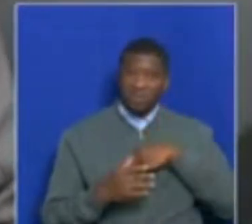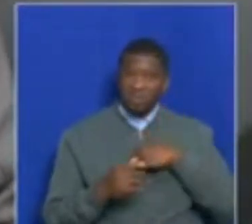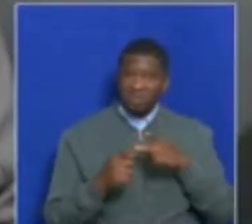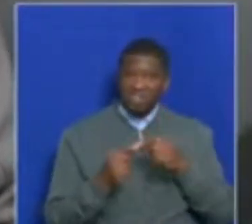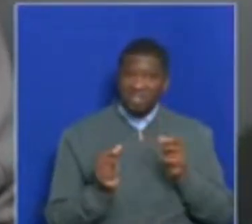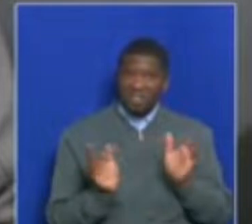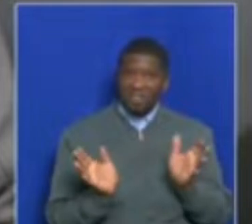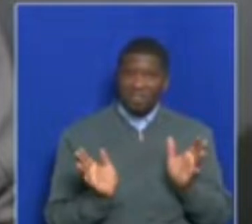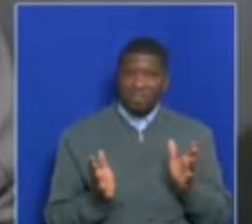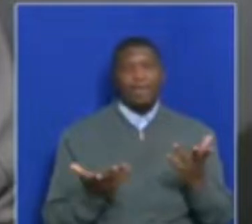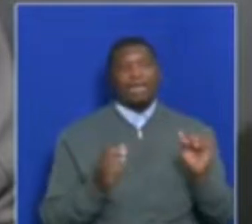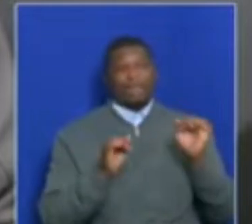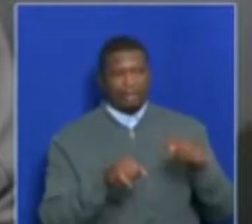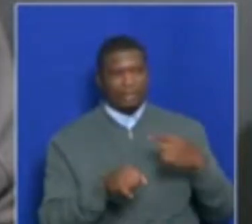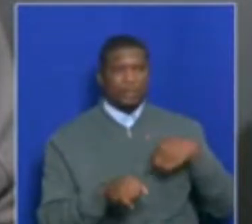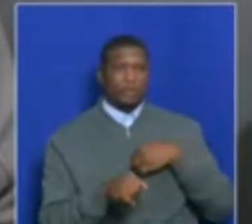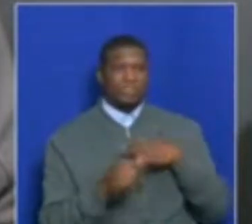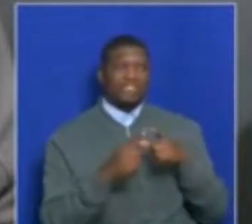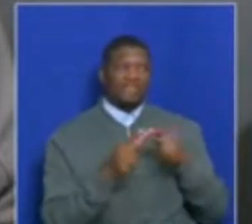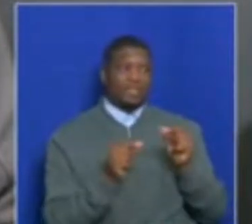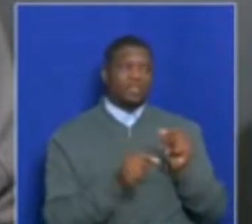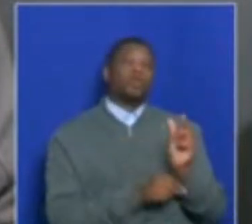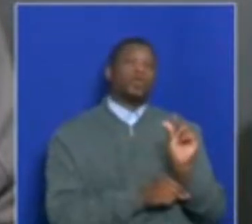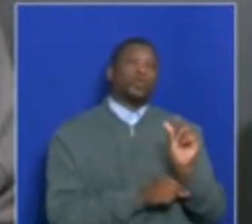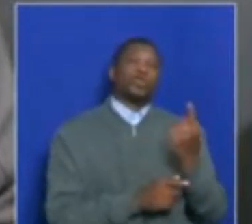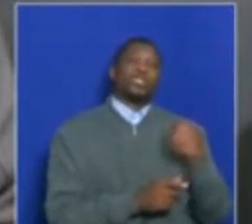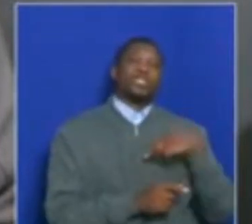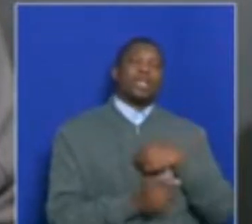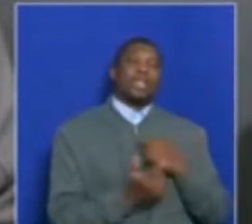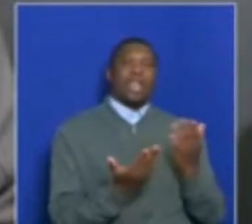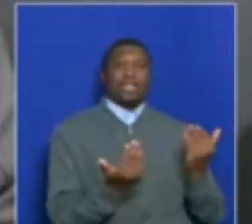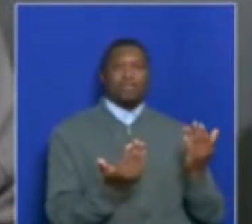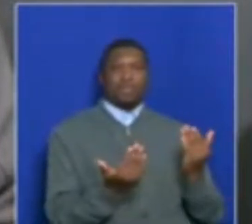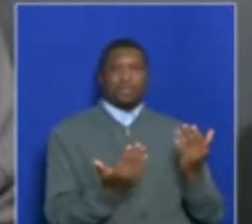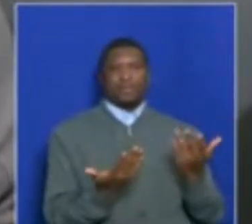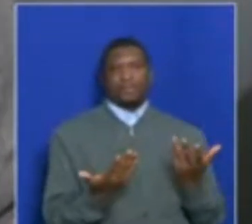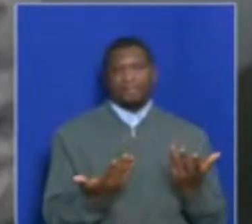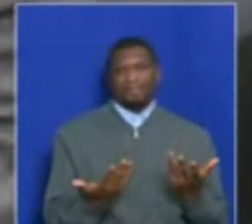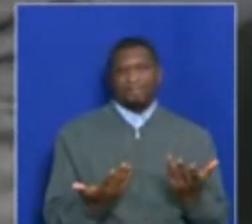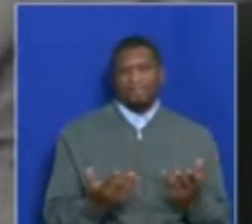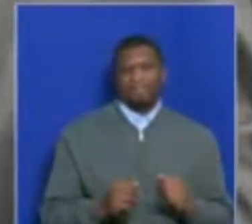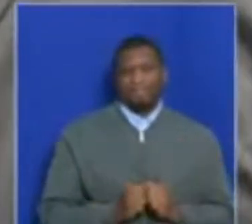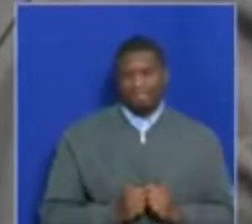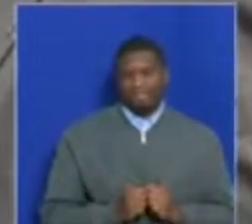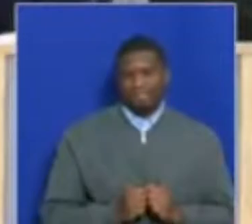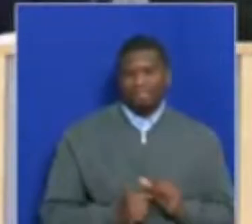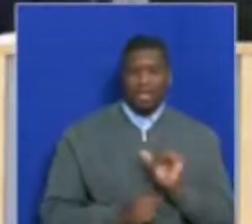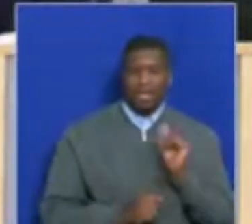We finished sooner than anticipated, and our next witness is only available tomorrow morning.